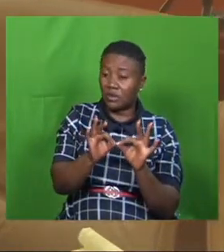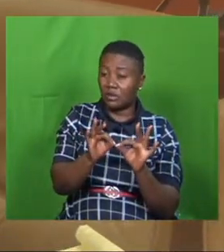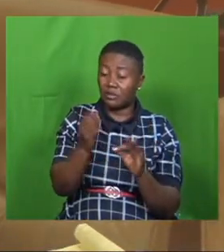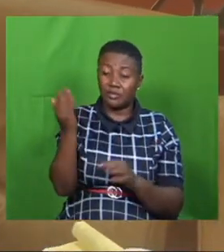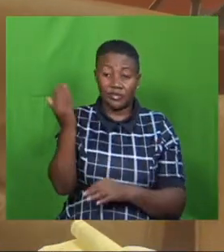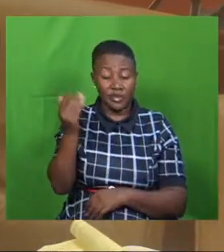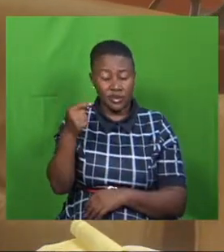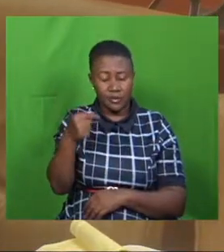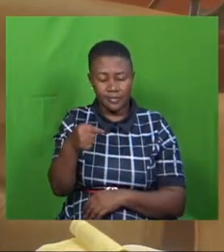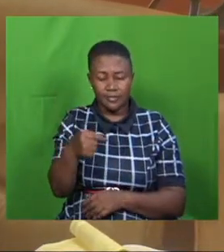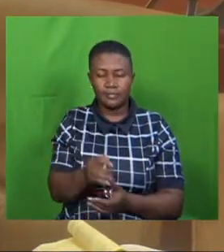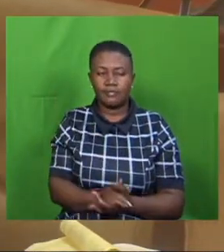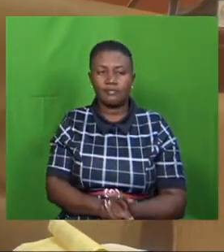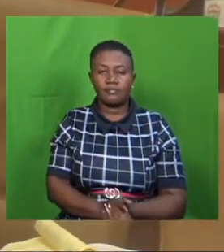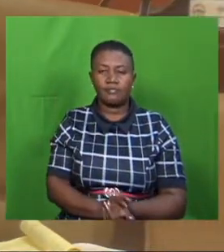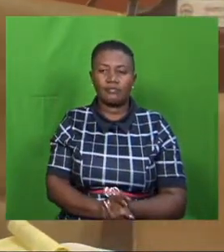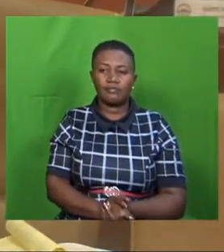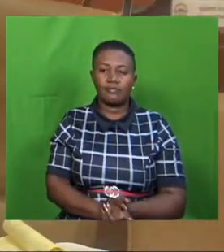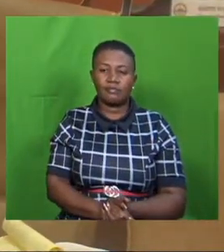Speaker,